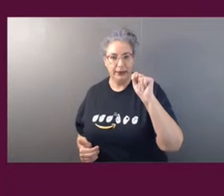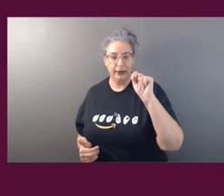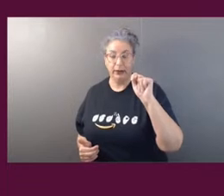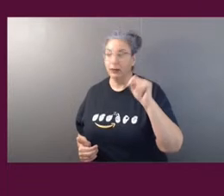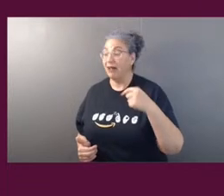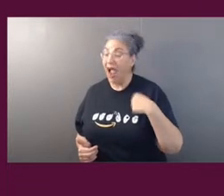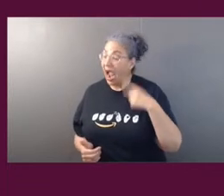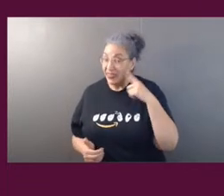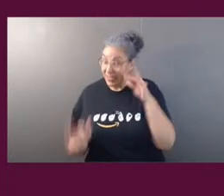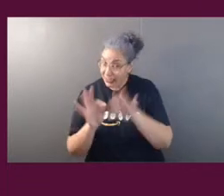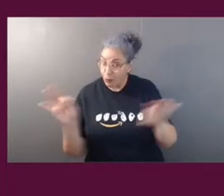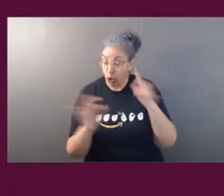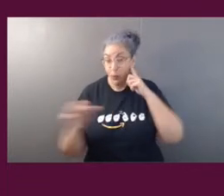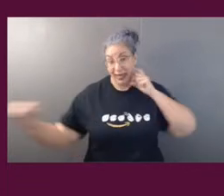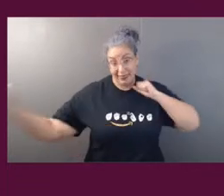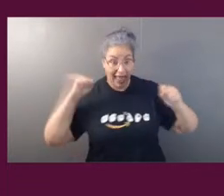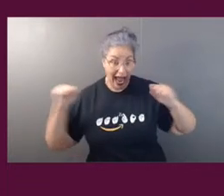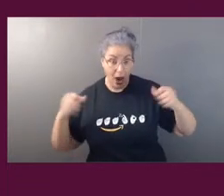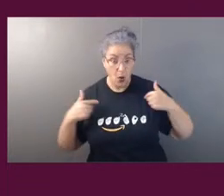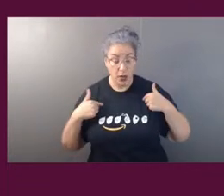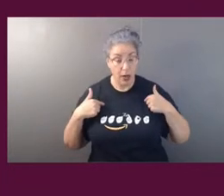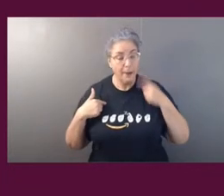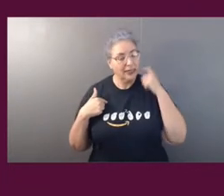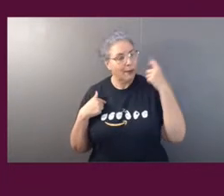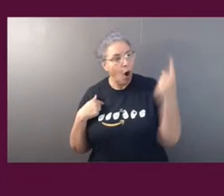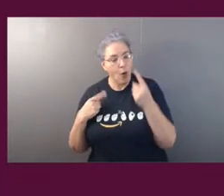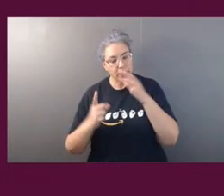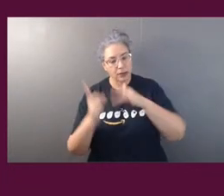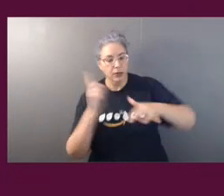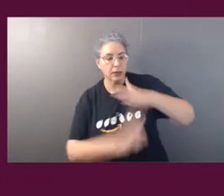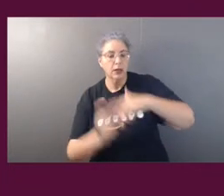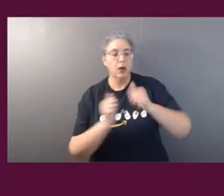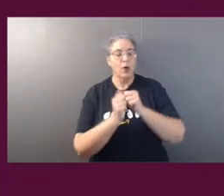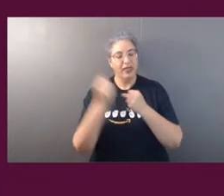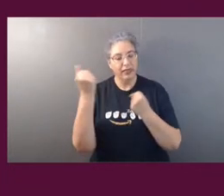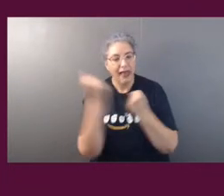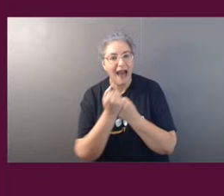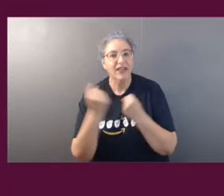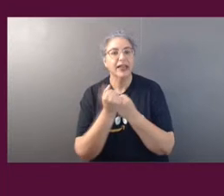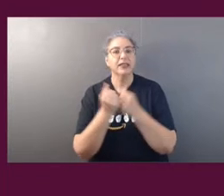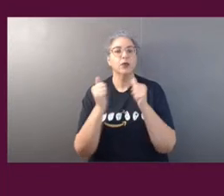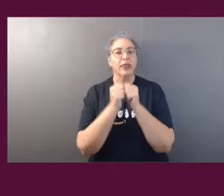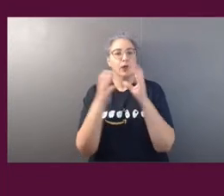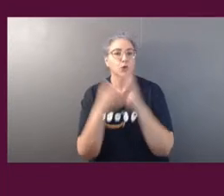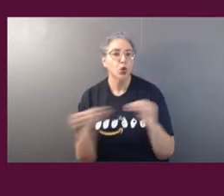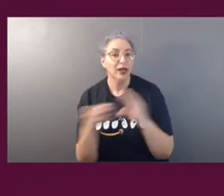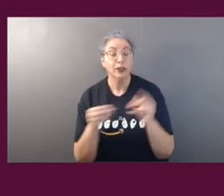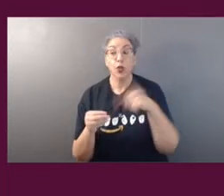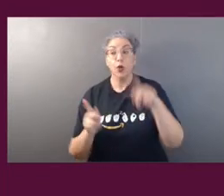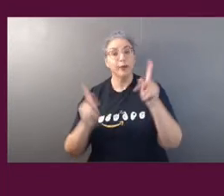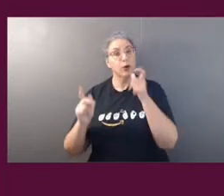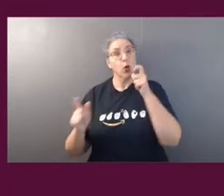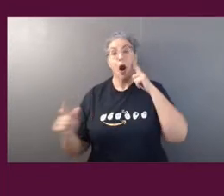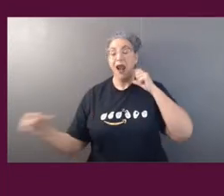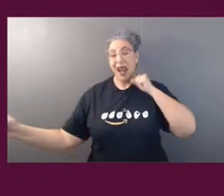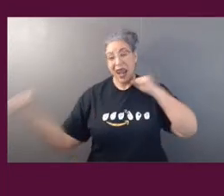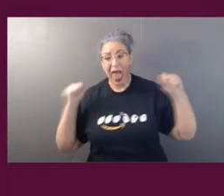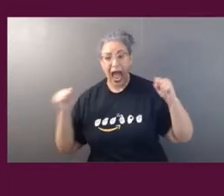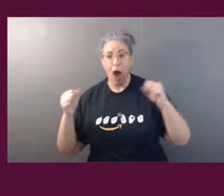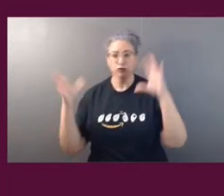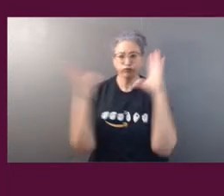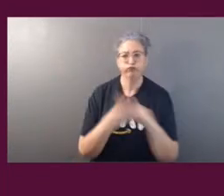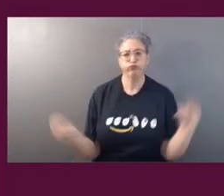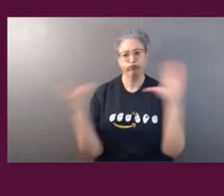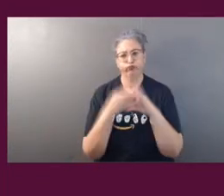very inspired by so many, you know, I'm around advocates all the time, advocates and storytellers. And I think the ones that are loud and